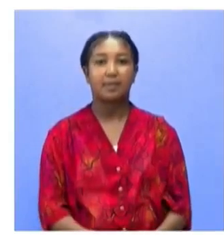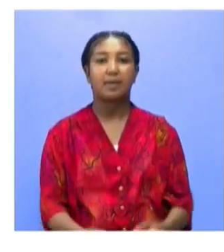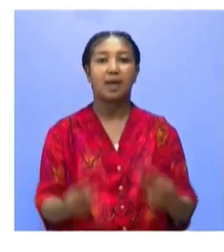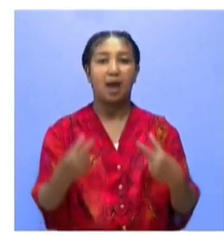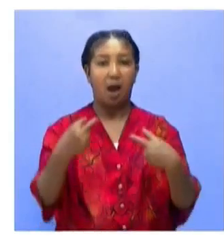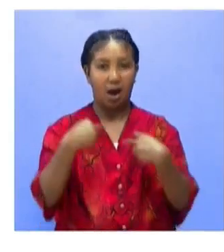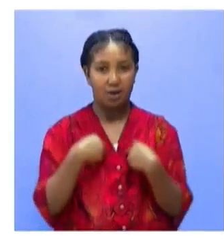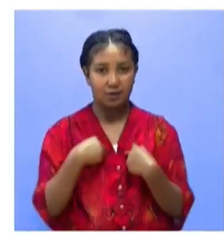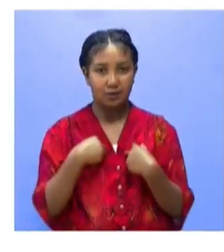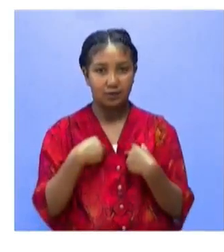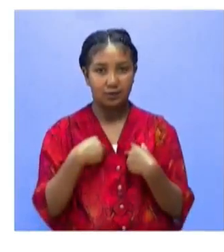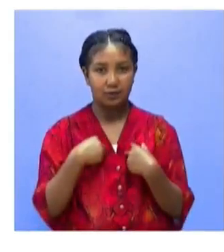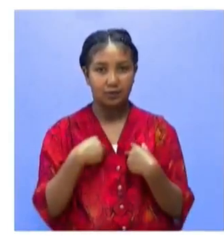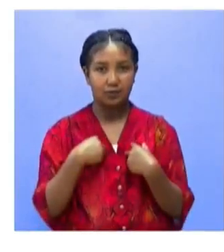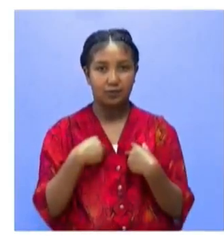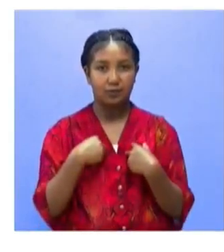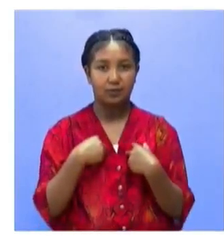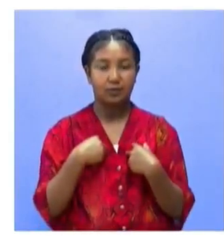have